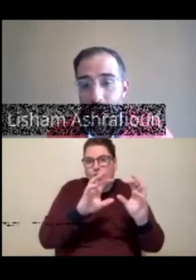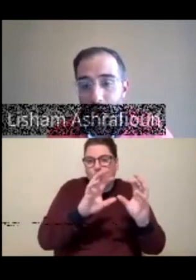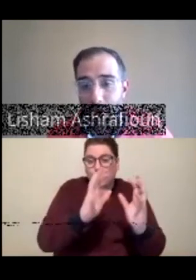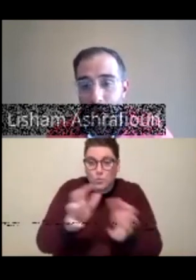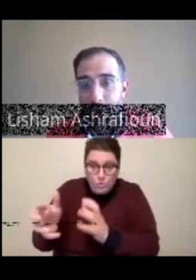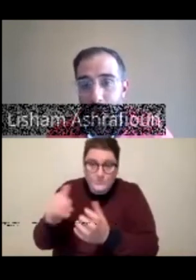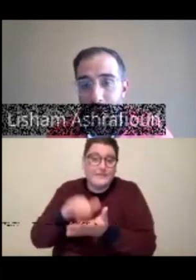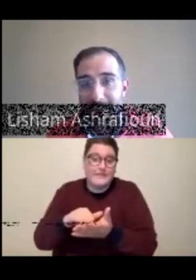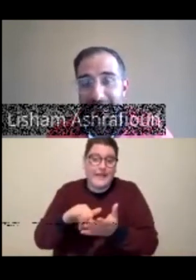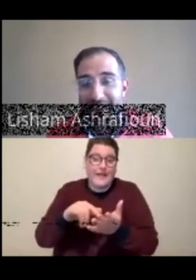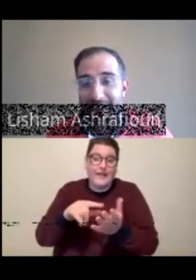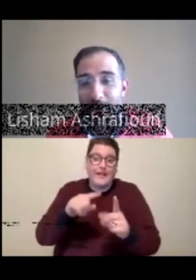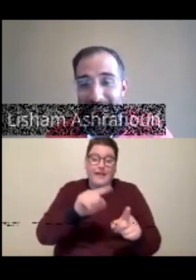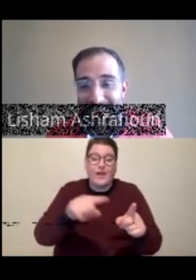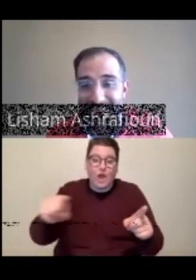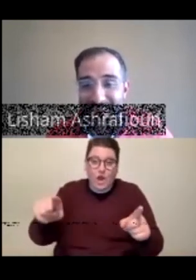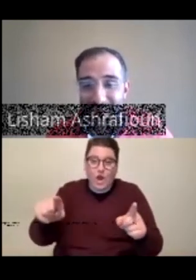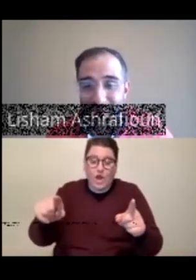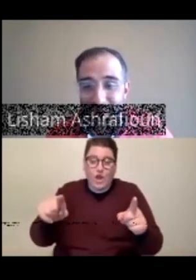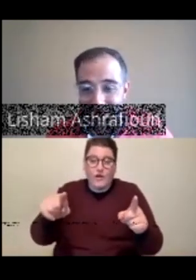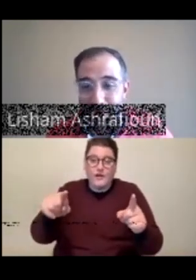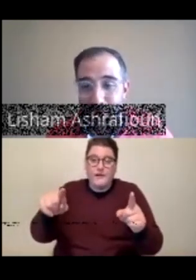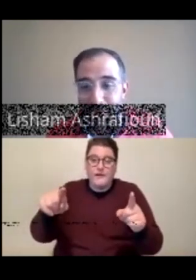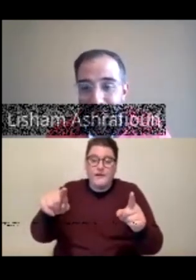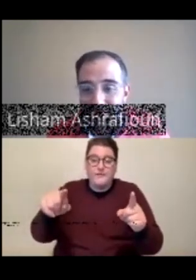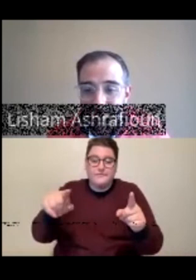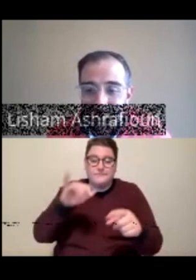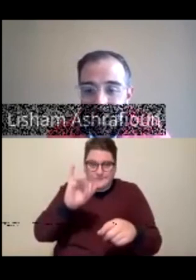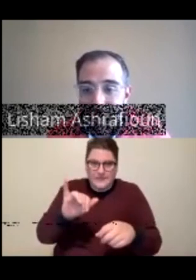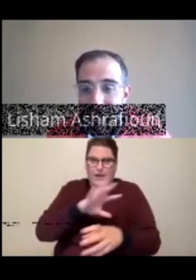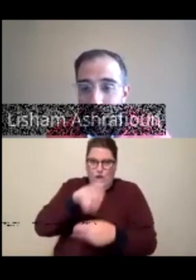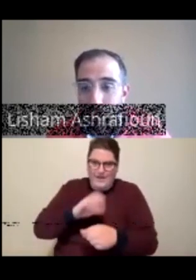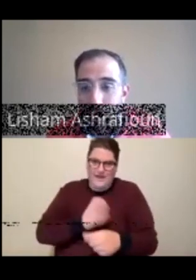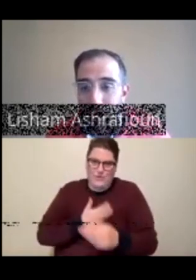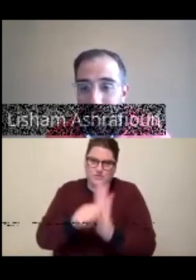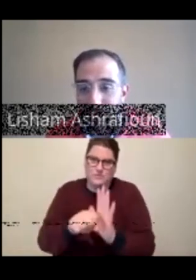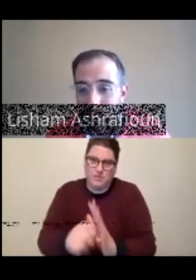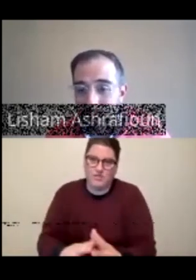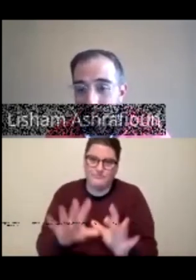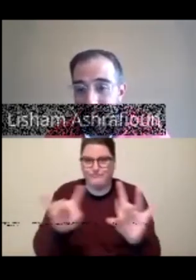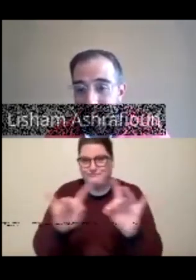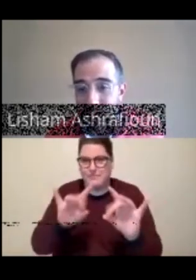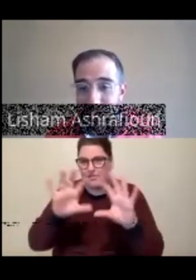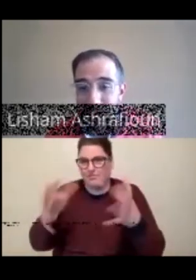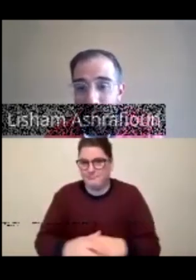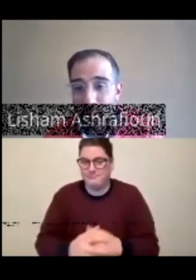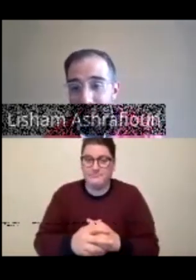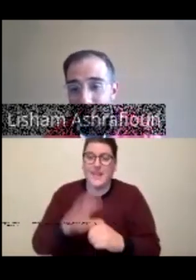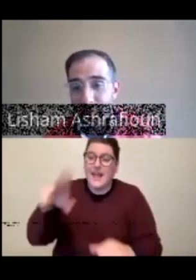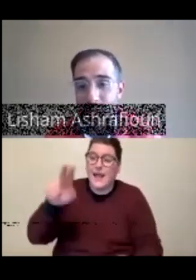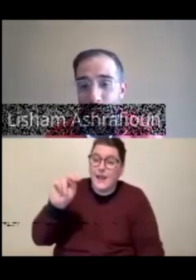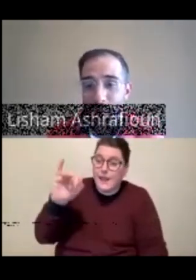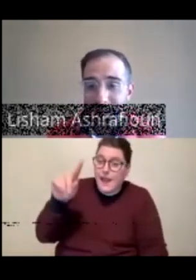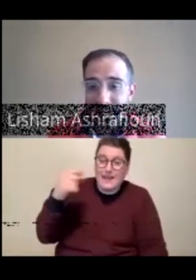that are comprising our sample. So, because NIDA just came out with